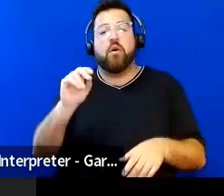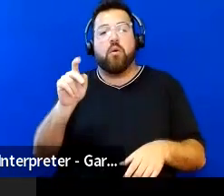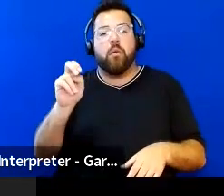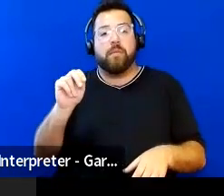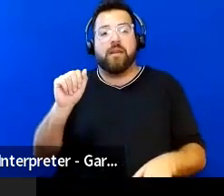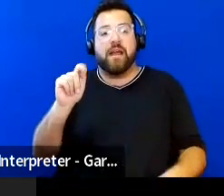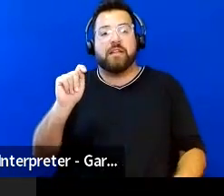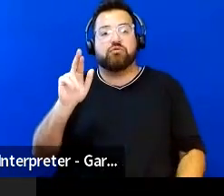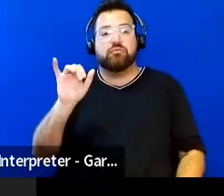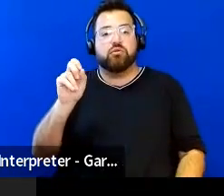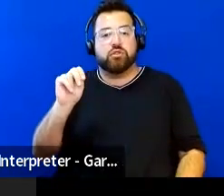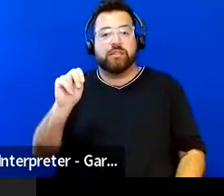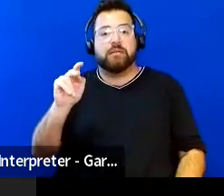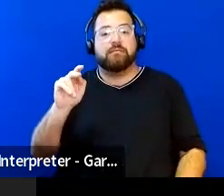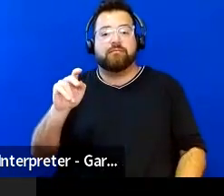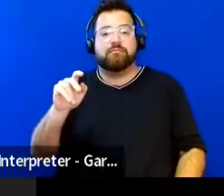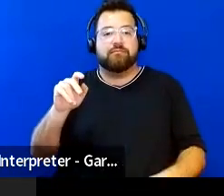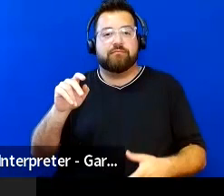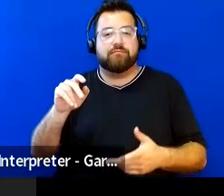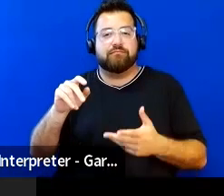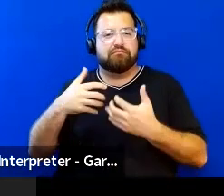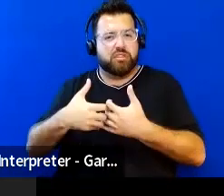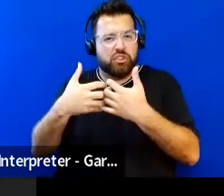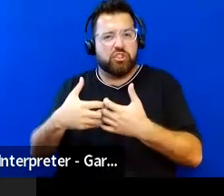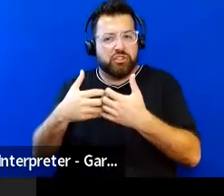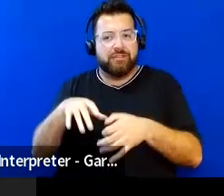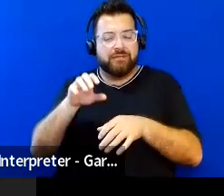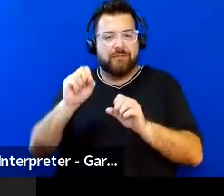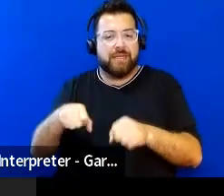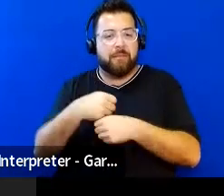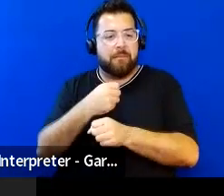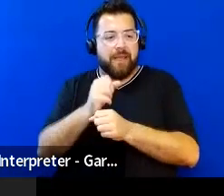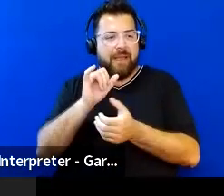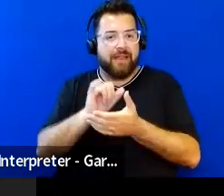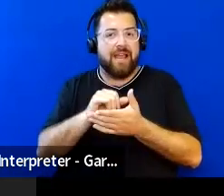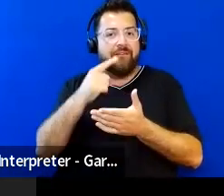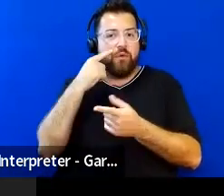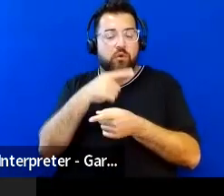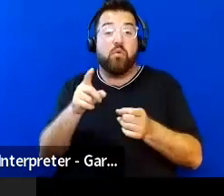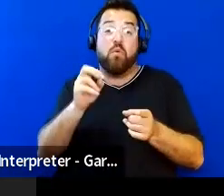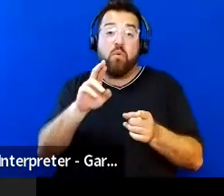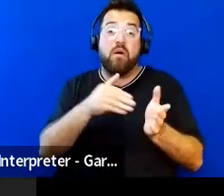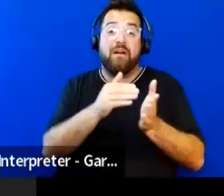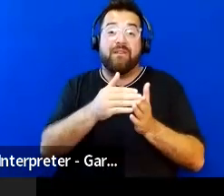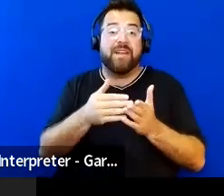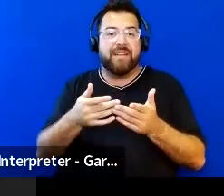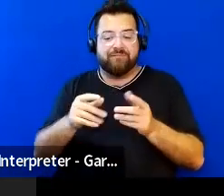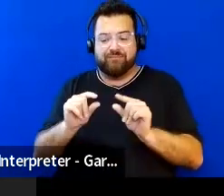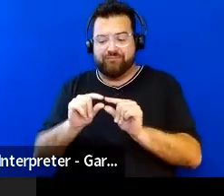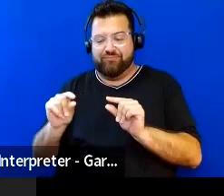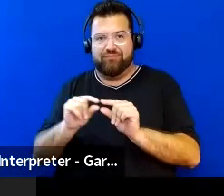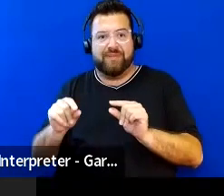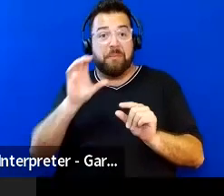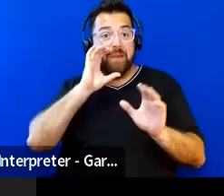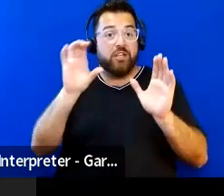to grab the attribution, or a lot of times the attribution will just be right there next to the